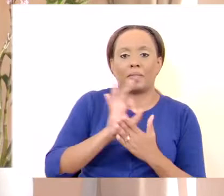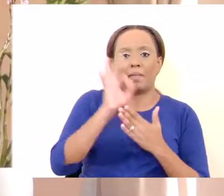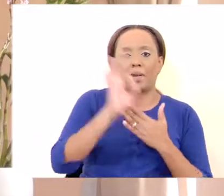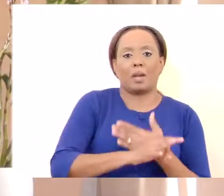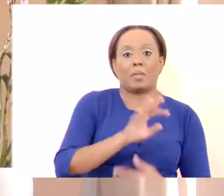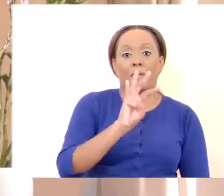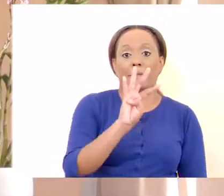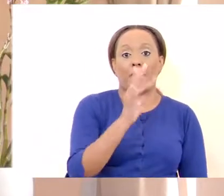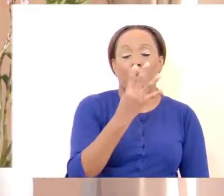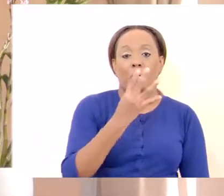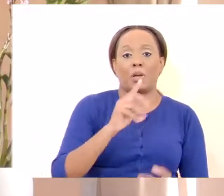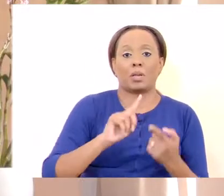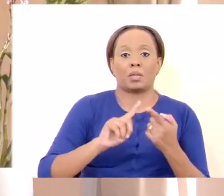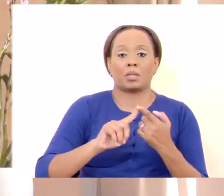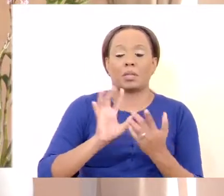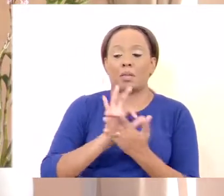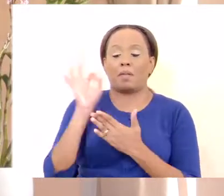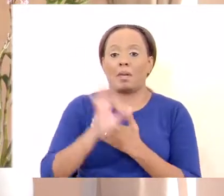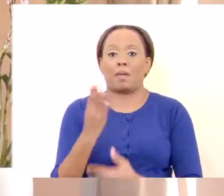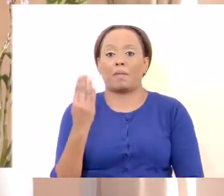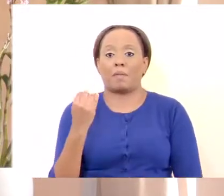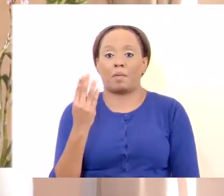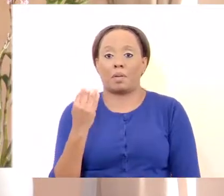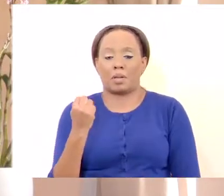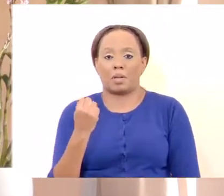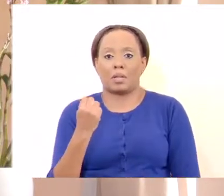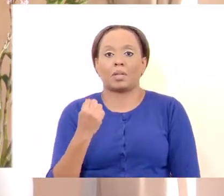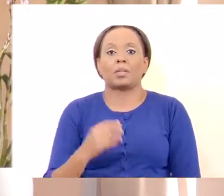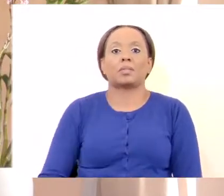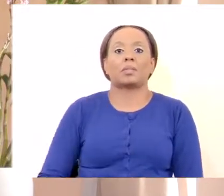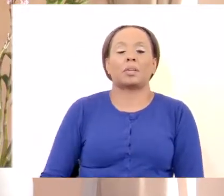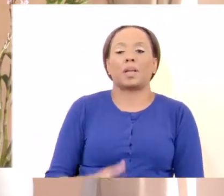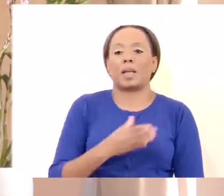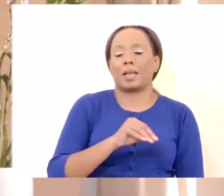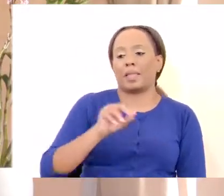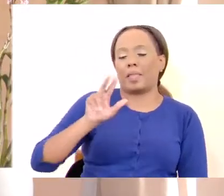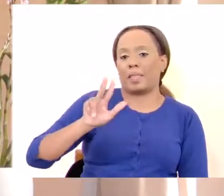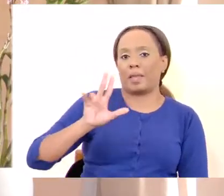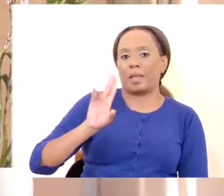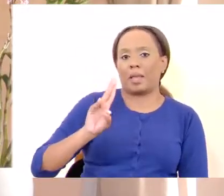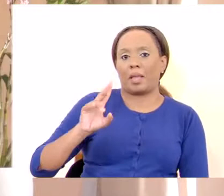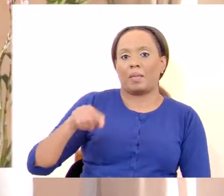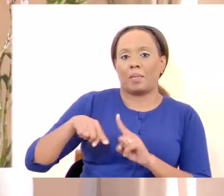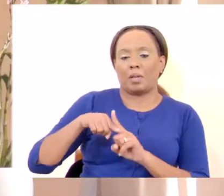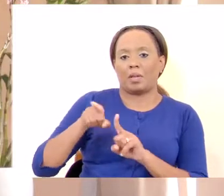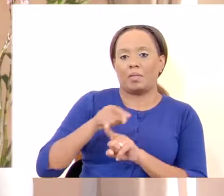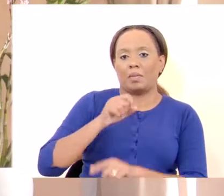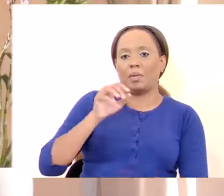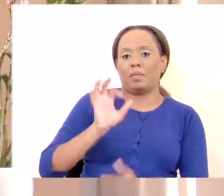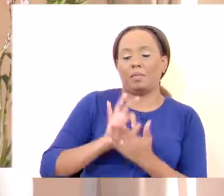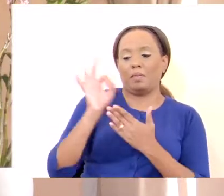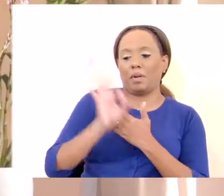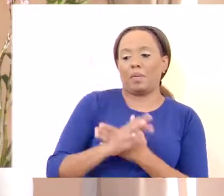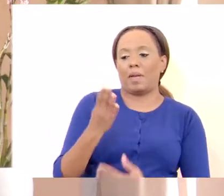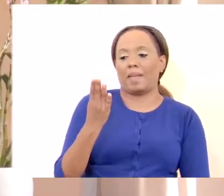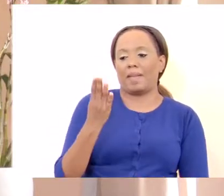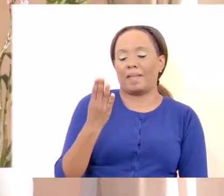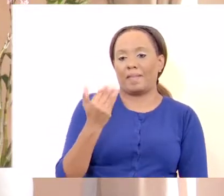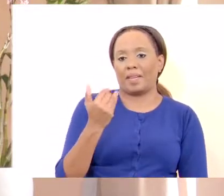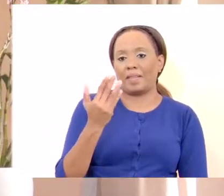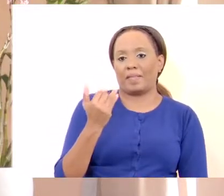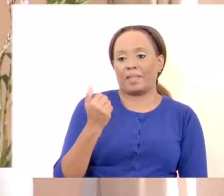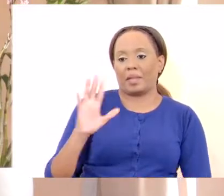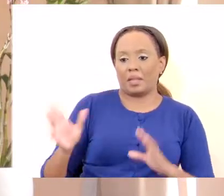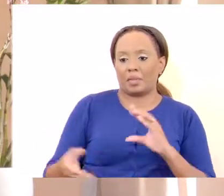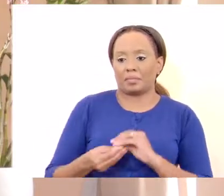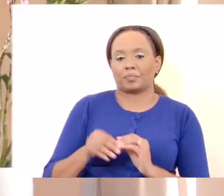February 4th and 14th, and 37 positives from February 15th, making for a